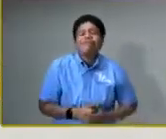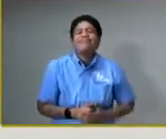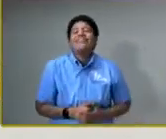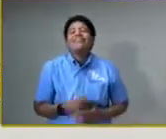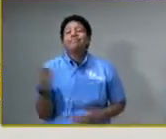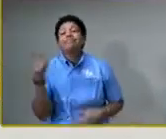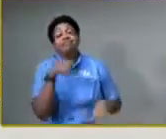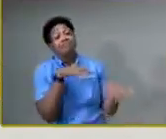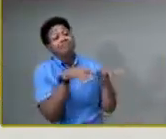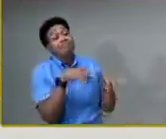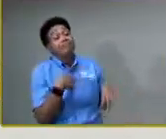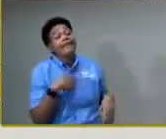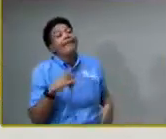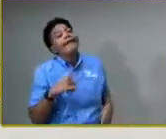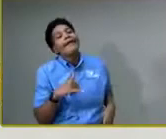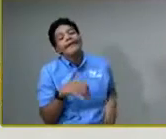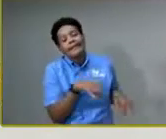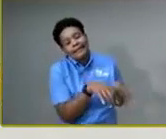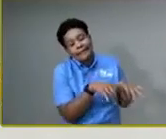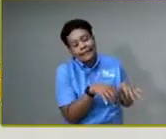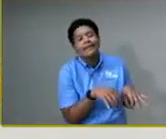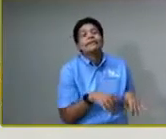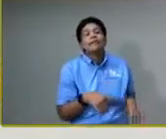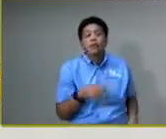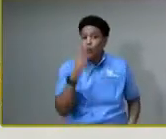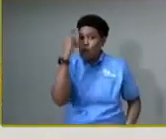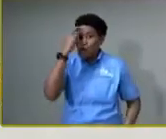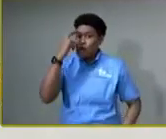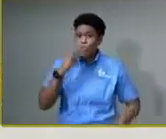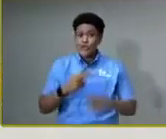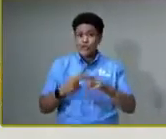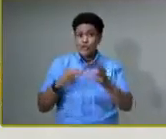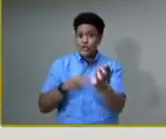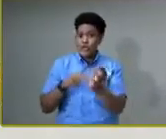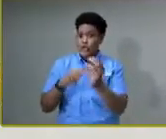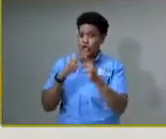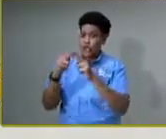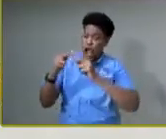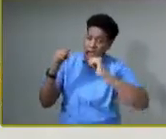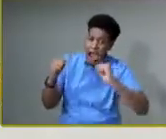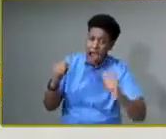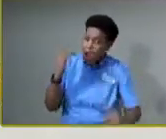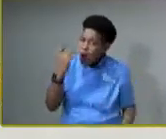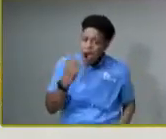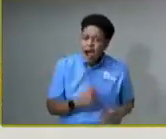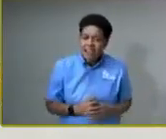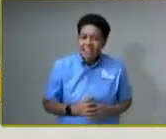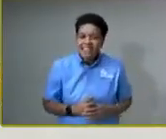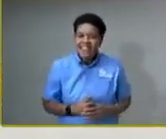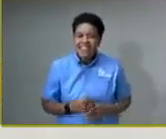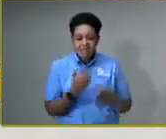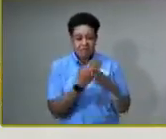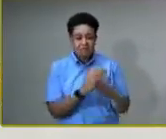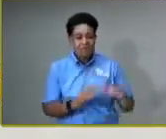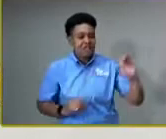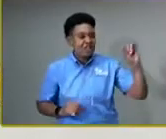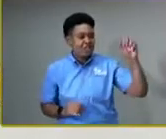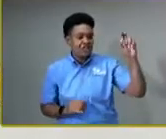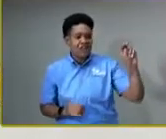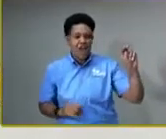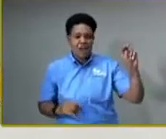they were explaining to me. And one of the reasons given for the shortage was that between